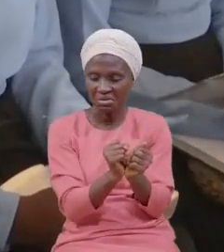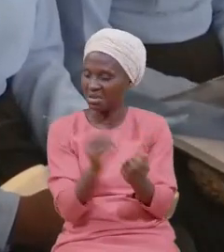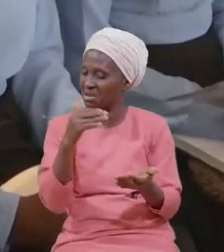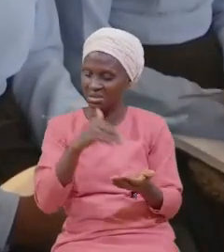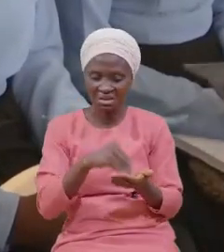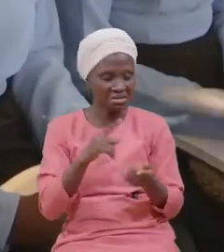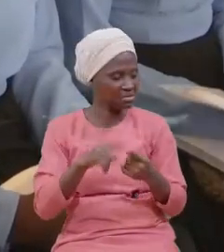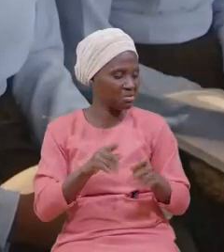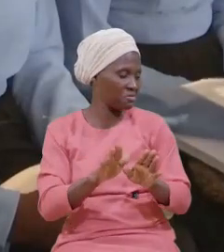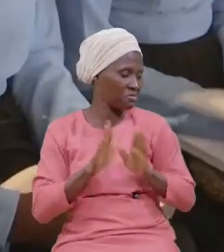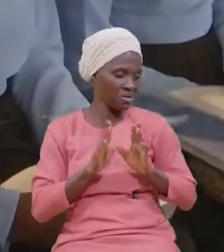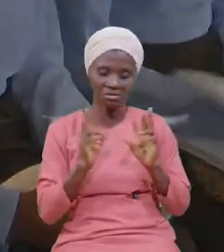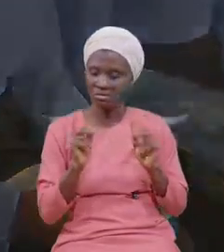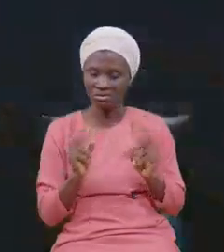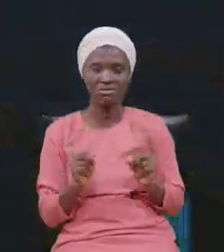fear.